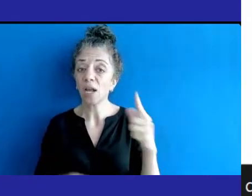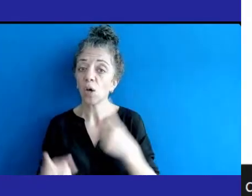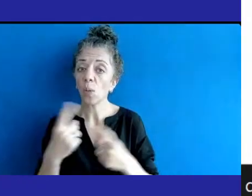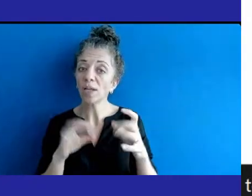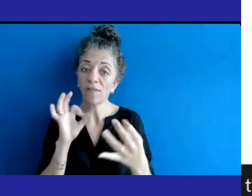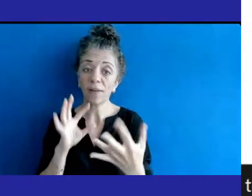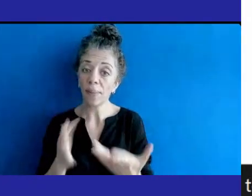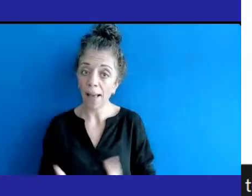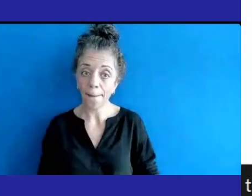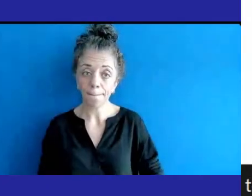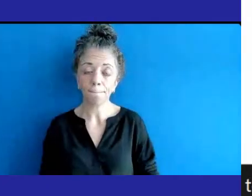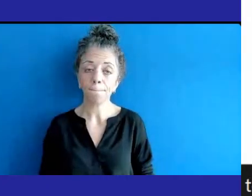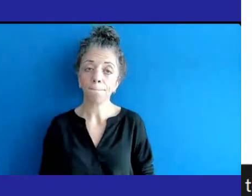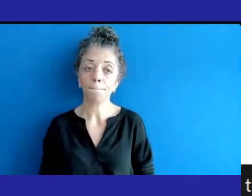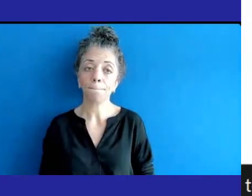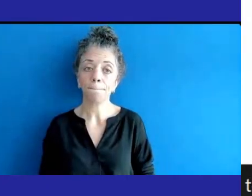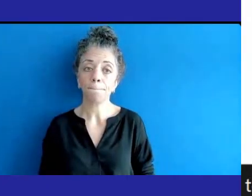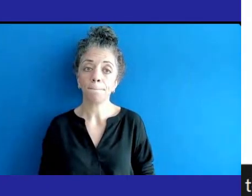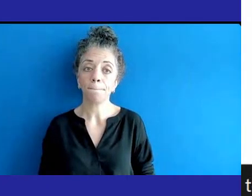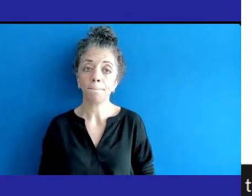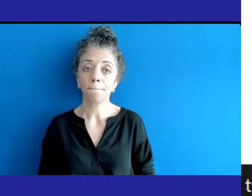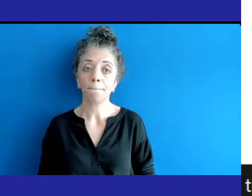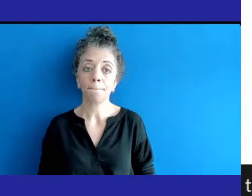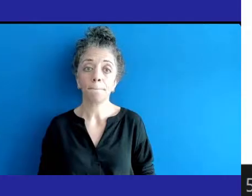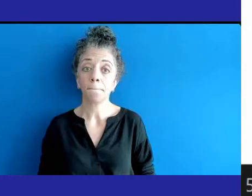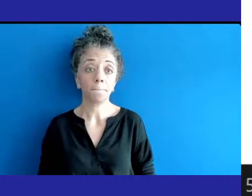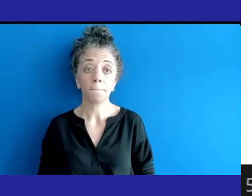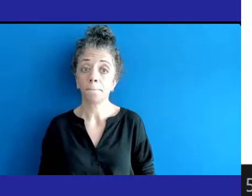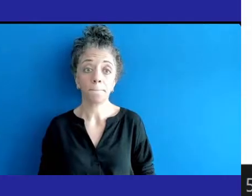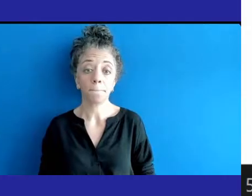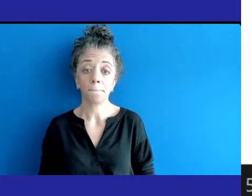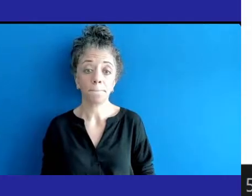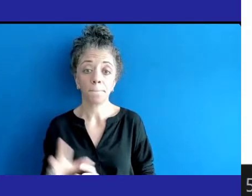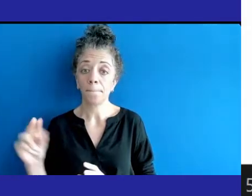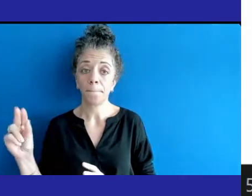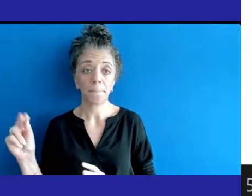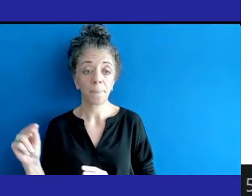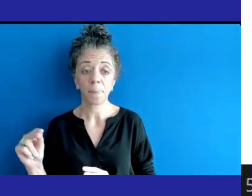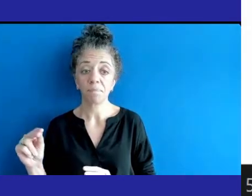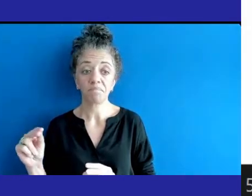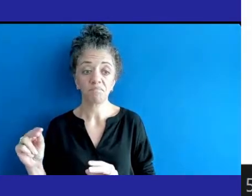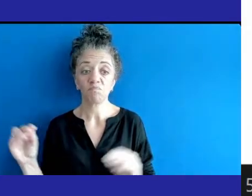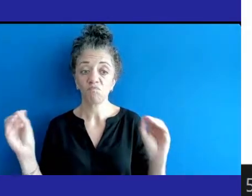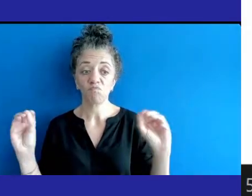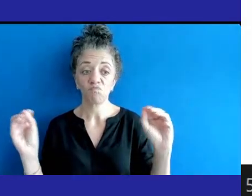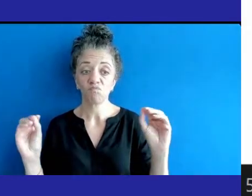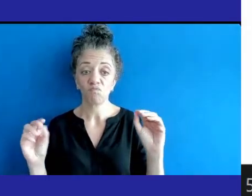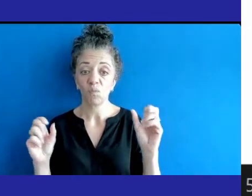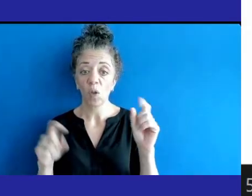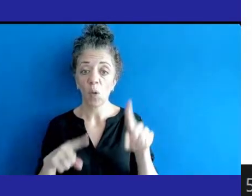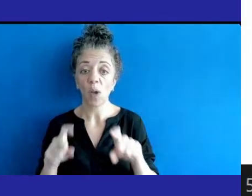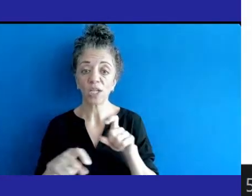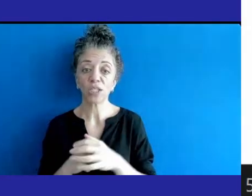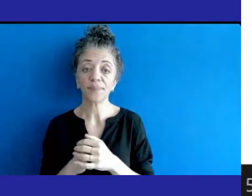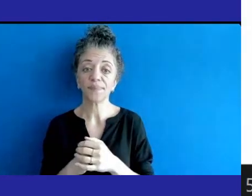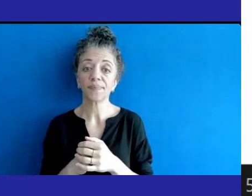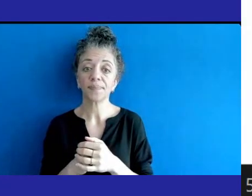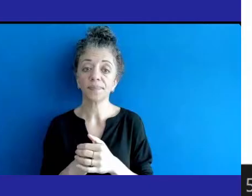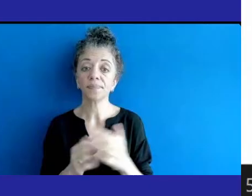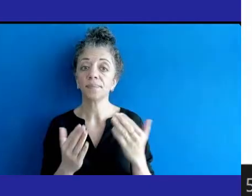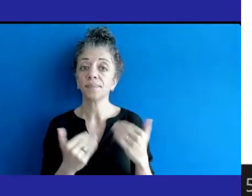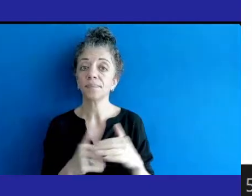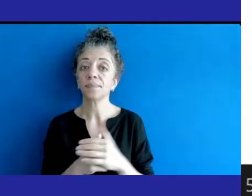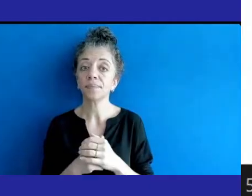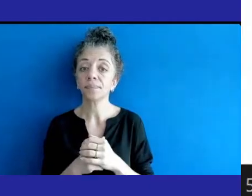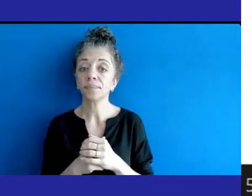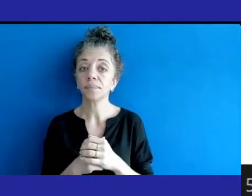Questions? No questions, right. thanks. Thank you so much. Appreciate it. All right. Dr. Sinez? Thank you so